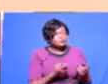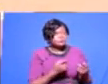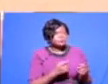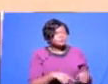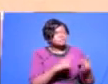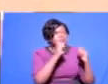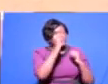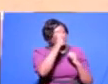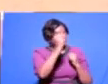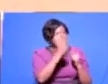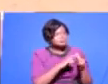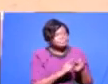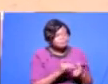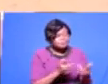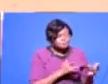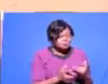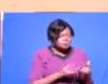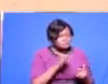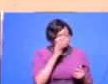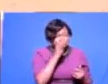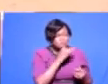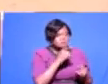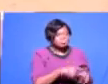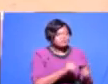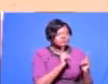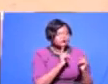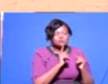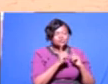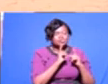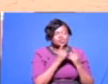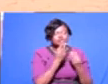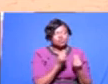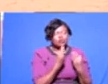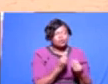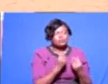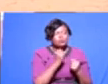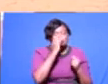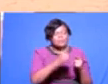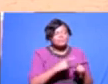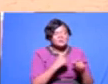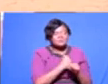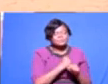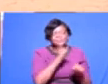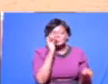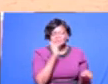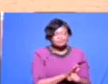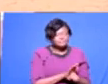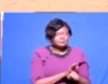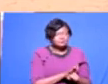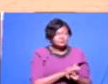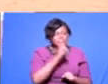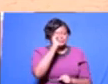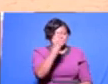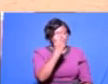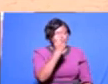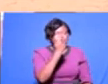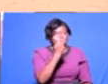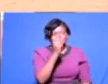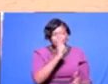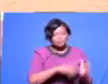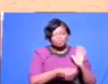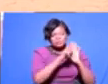and looking at Kibaki, he was a soft-spoken politician, but he was able to do a lot in Kenya. What